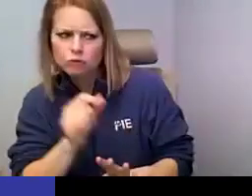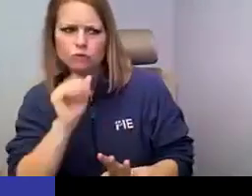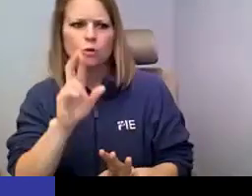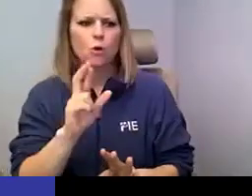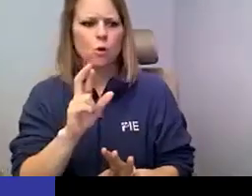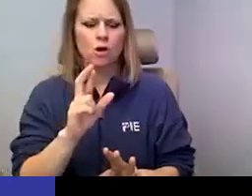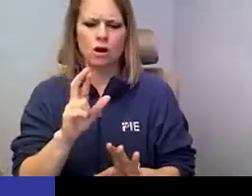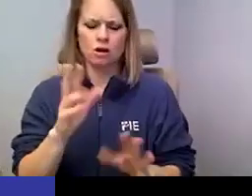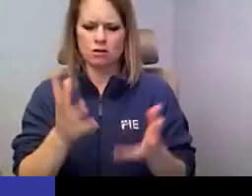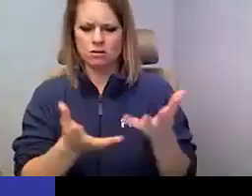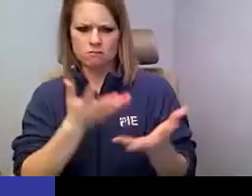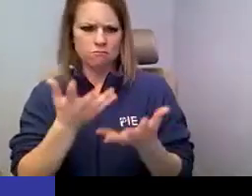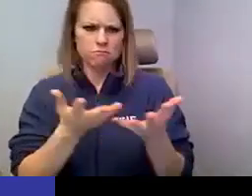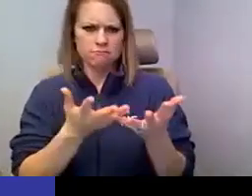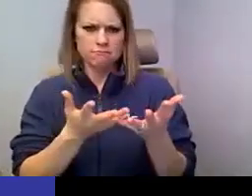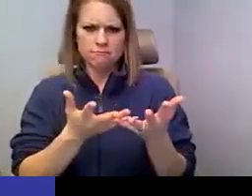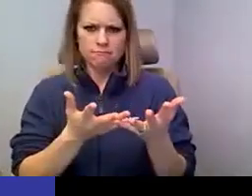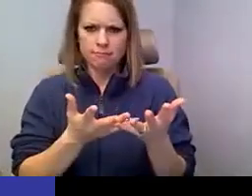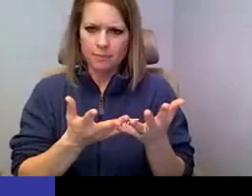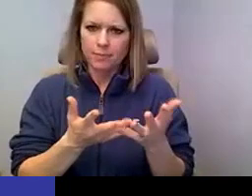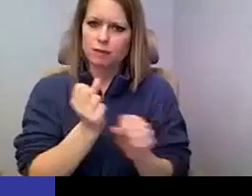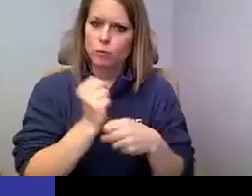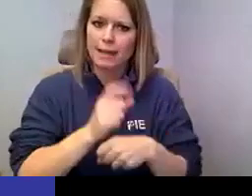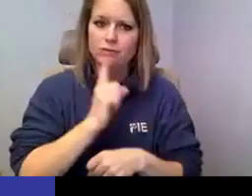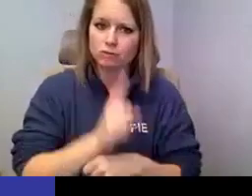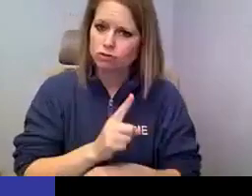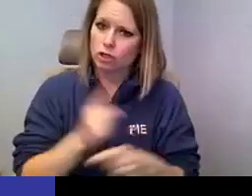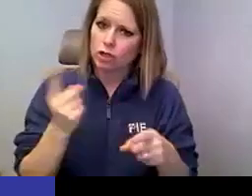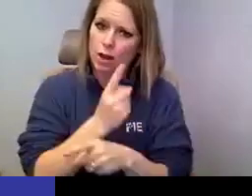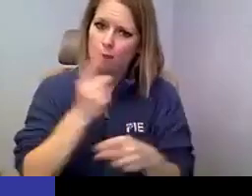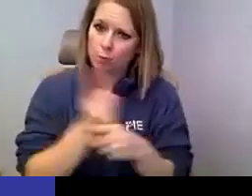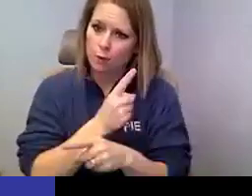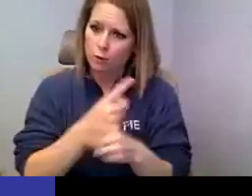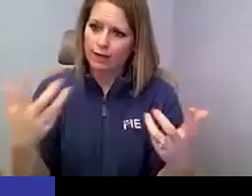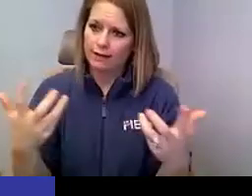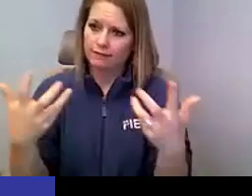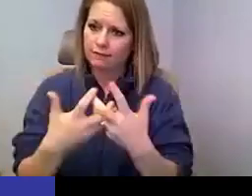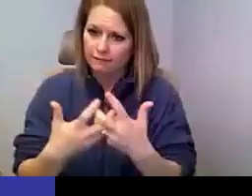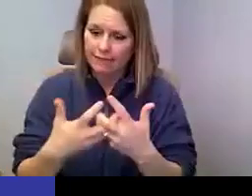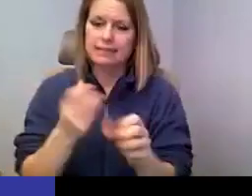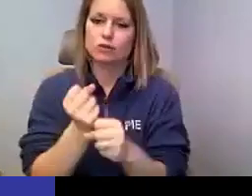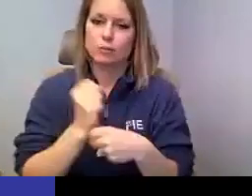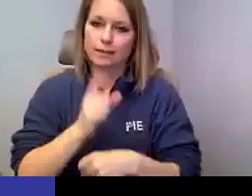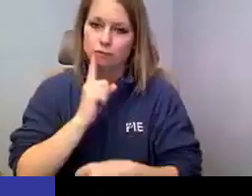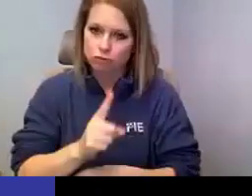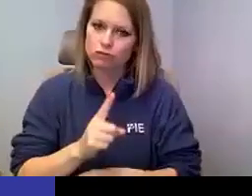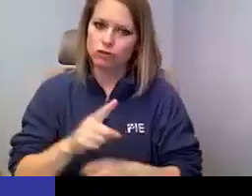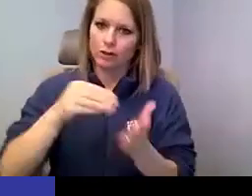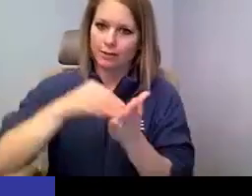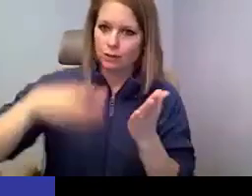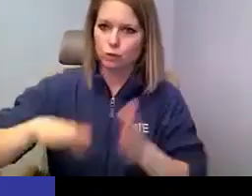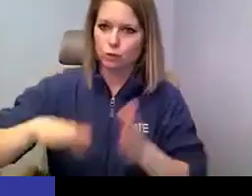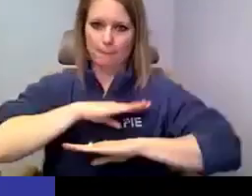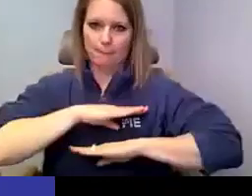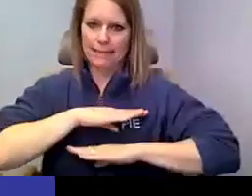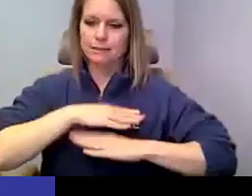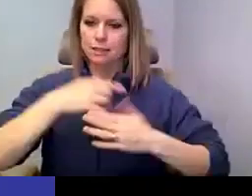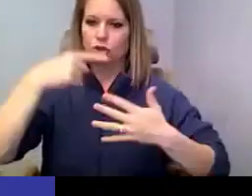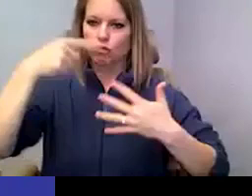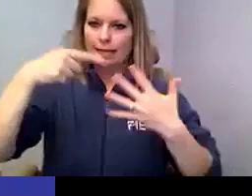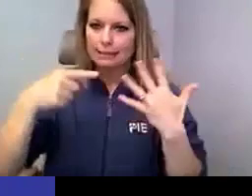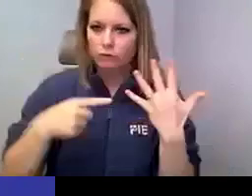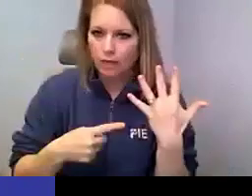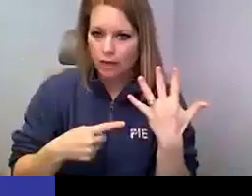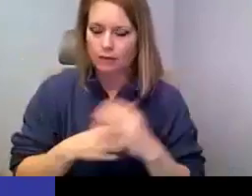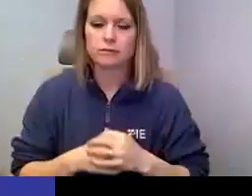unalterable attributions to behavior aren't applied when determining whether or not a student meets criteria. And that this isn't just for students